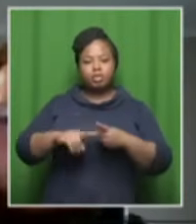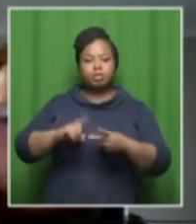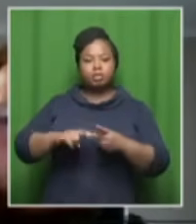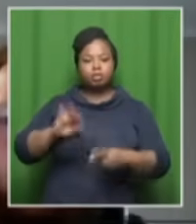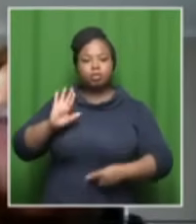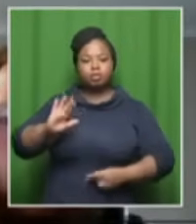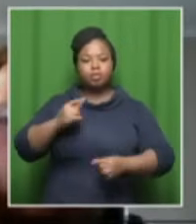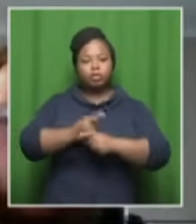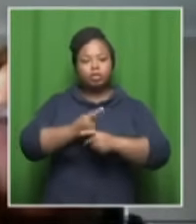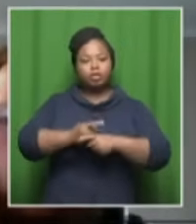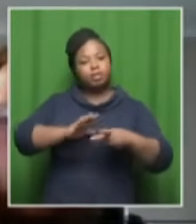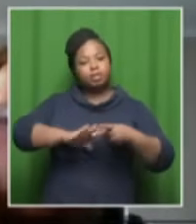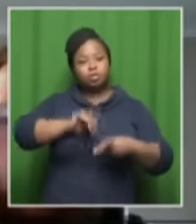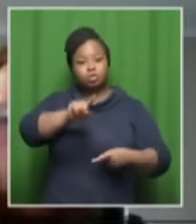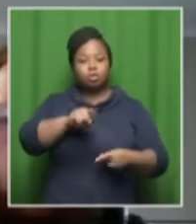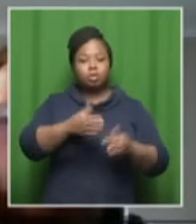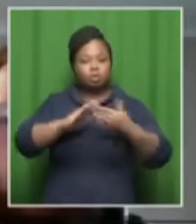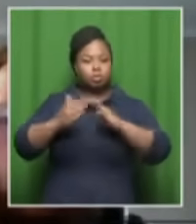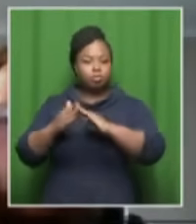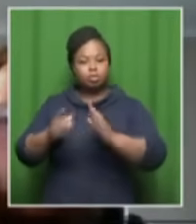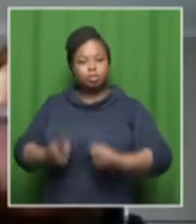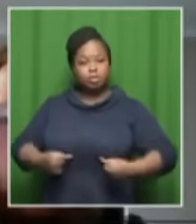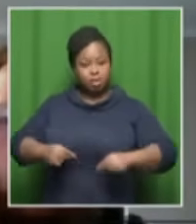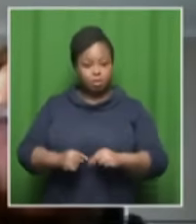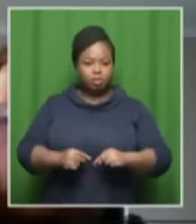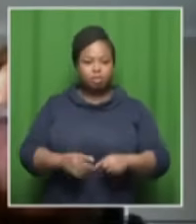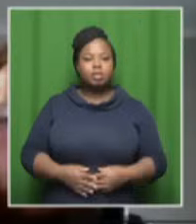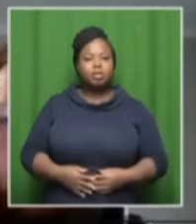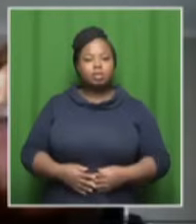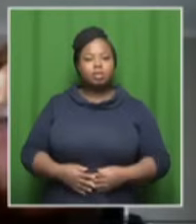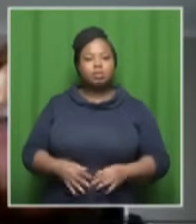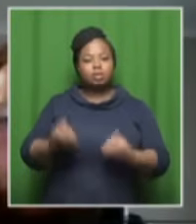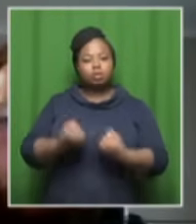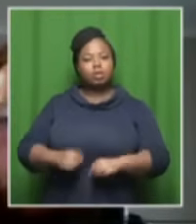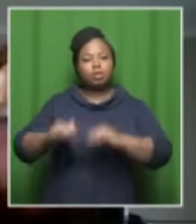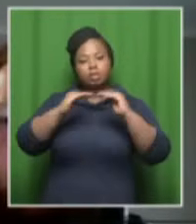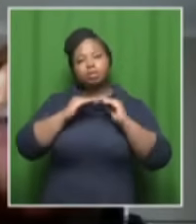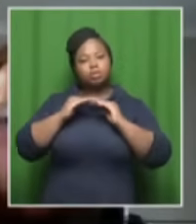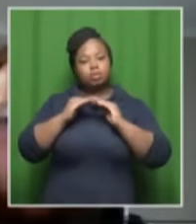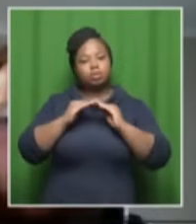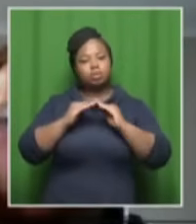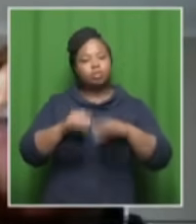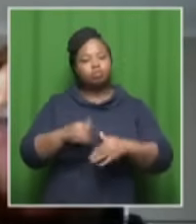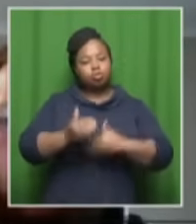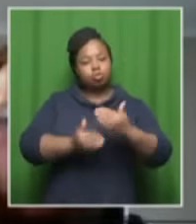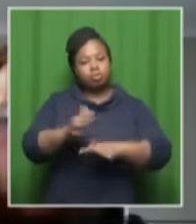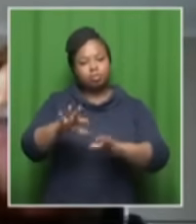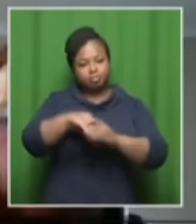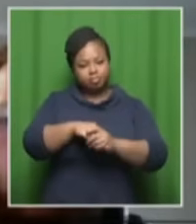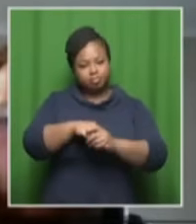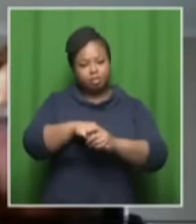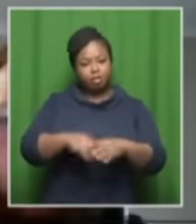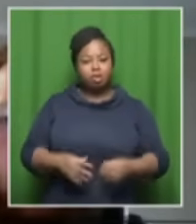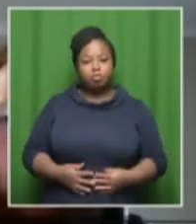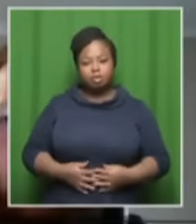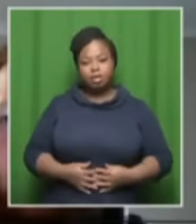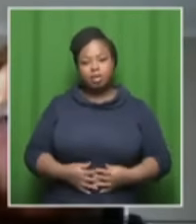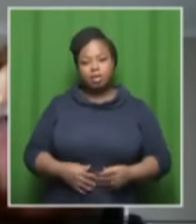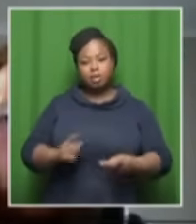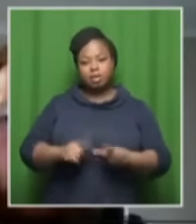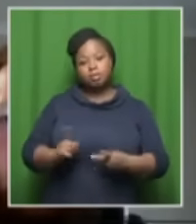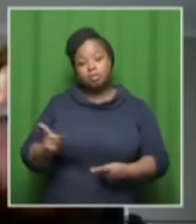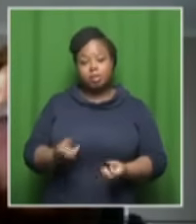be agents of change in our communities and to engage in democratic processes. However, many